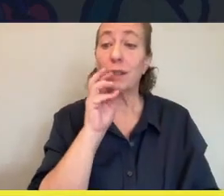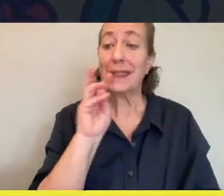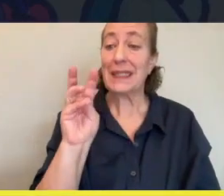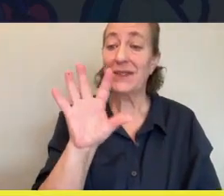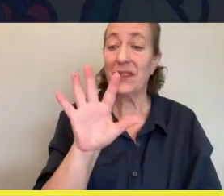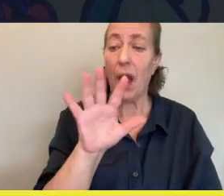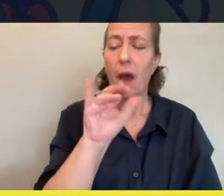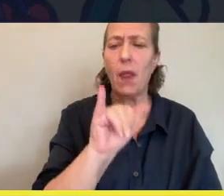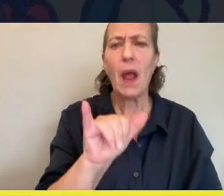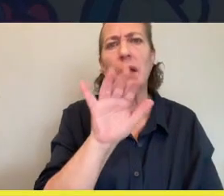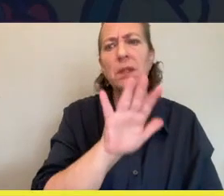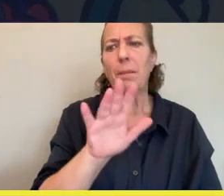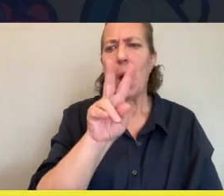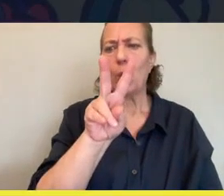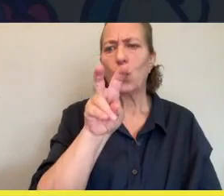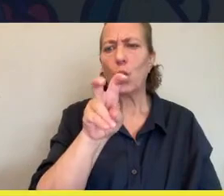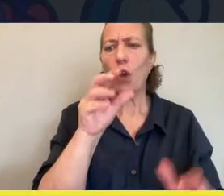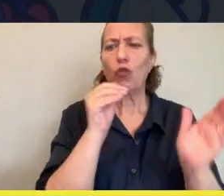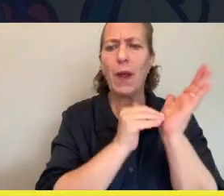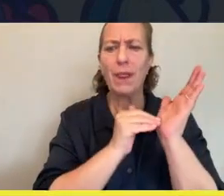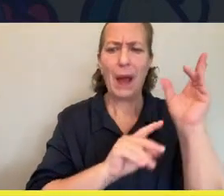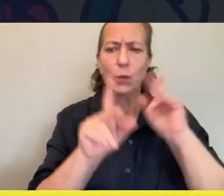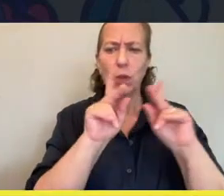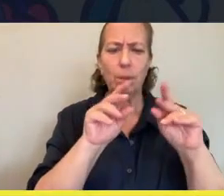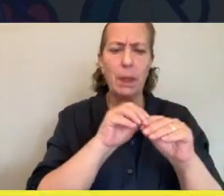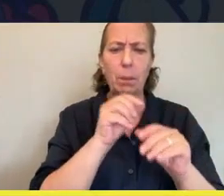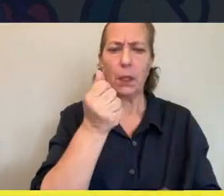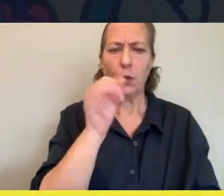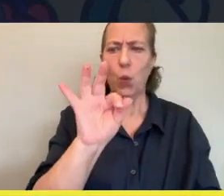200,000 people in 2019. This isn't a